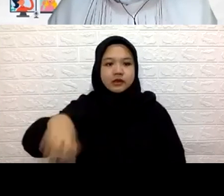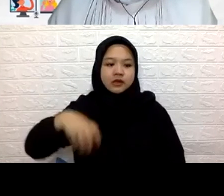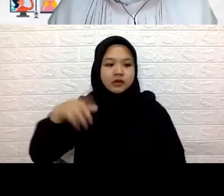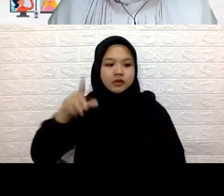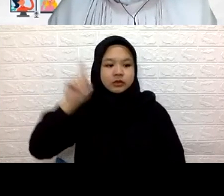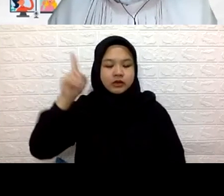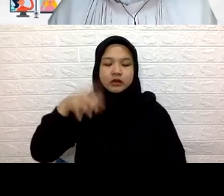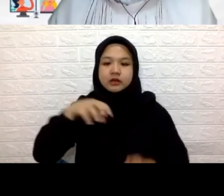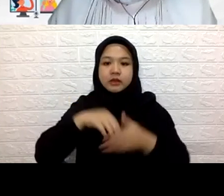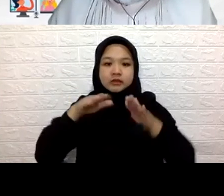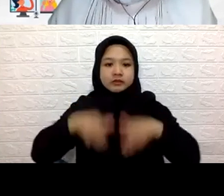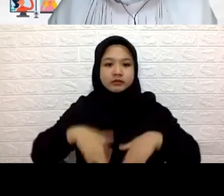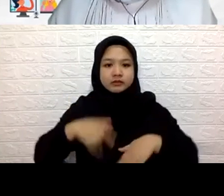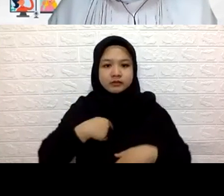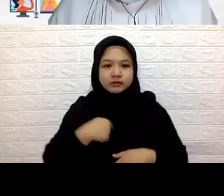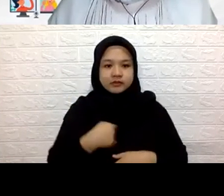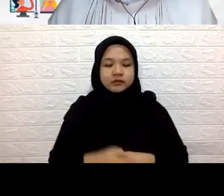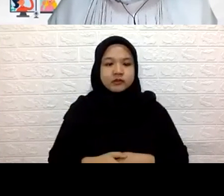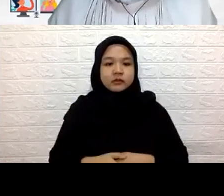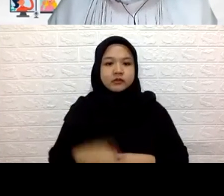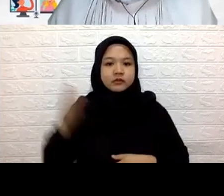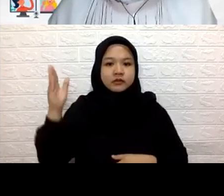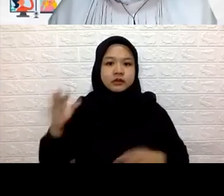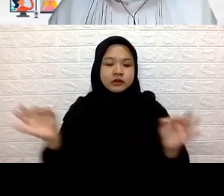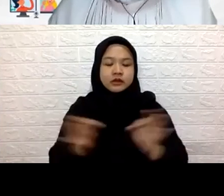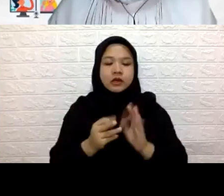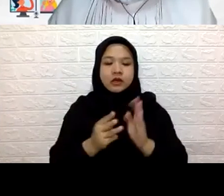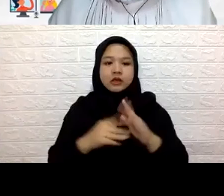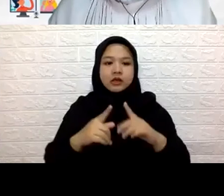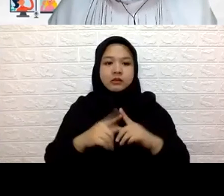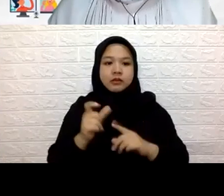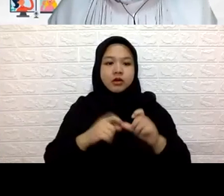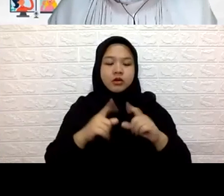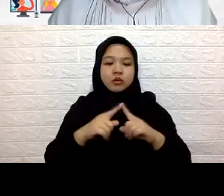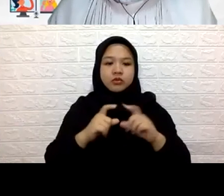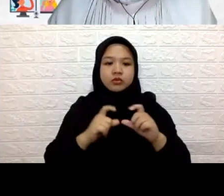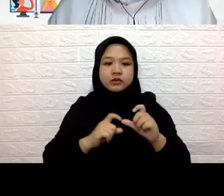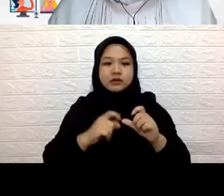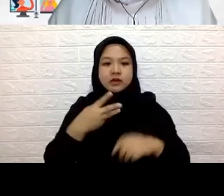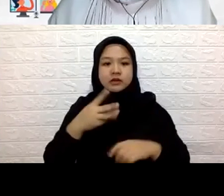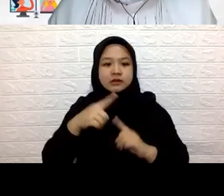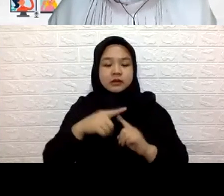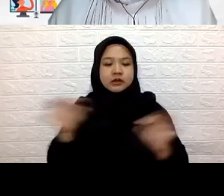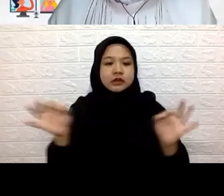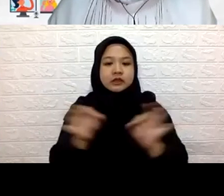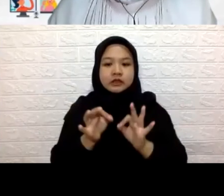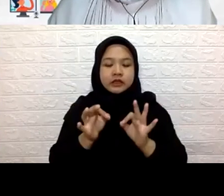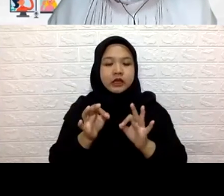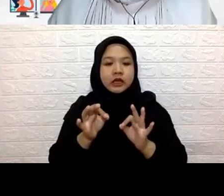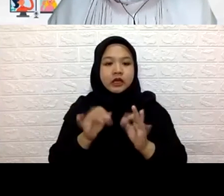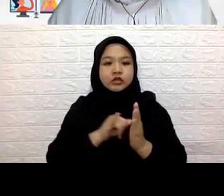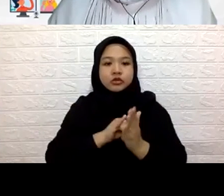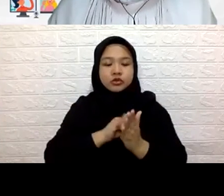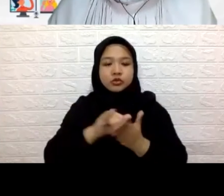Rhode Island, we're near Massachusetts, New York. Okay, and it says right here that the Department